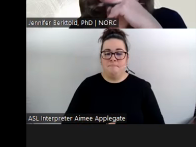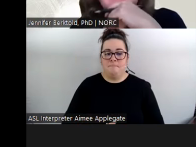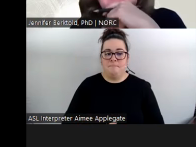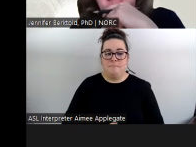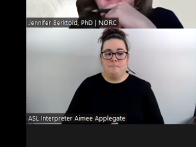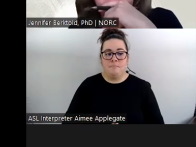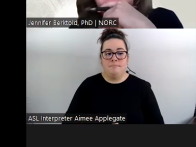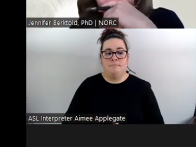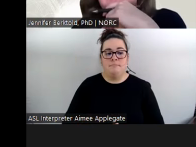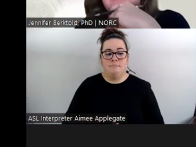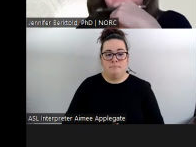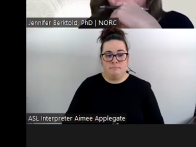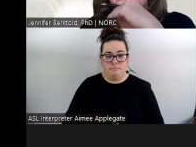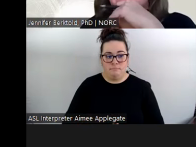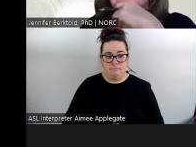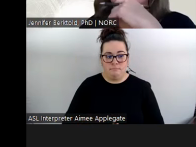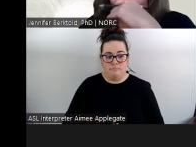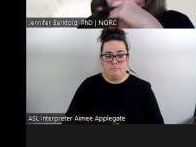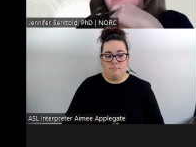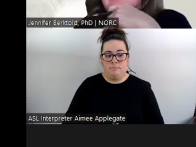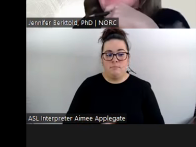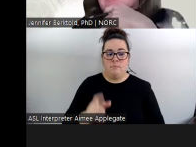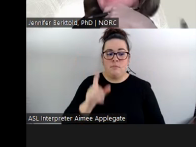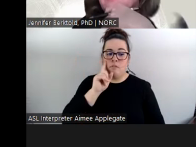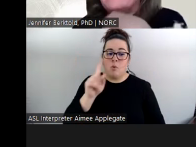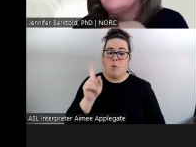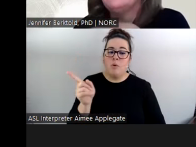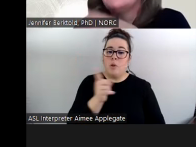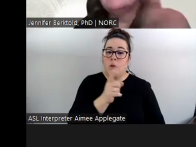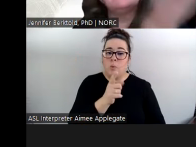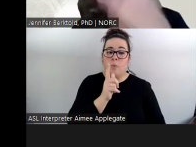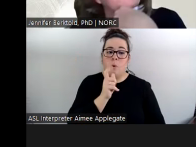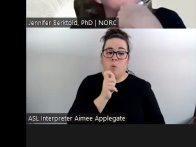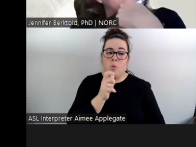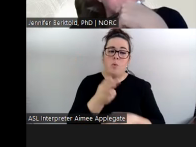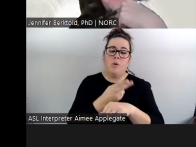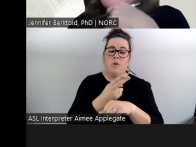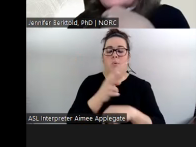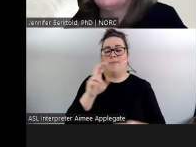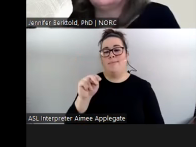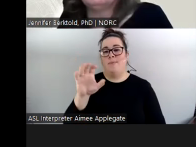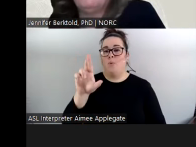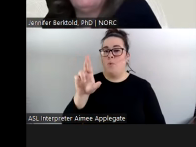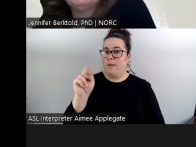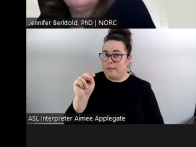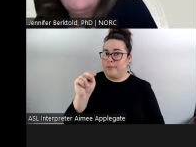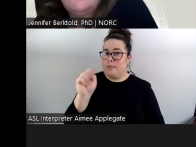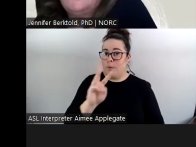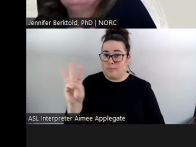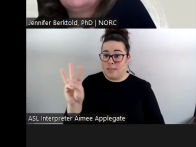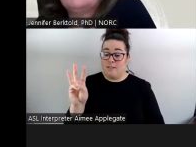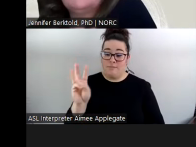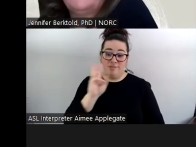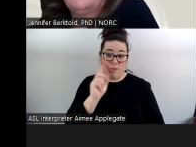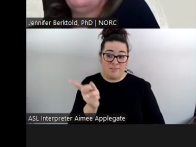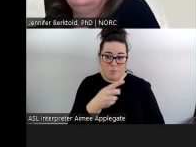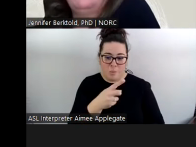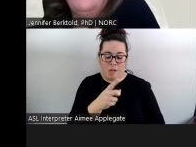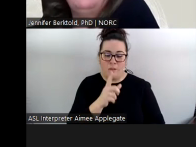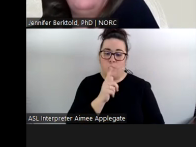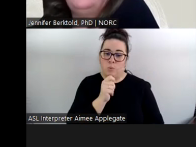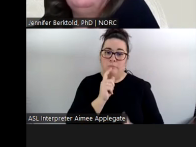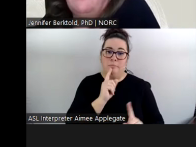This one is aimed mostly for those of you who have been going to the NCRN website, which is everyone that's responded to the poll. So just a quick